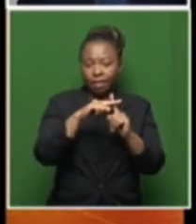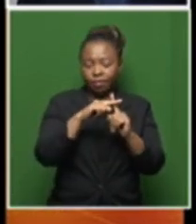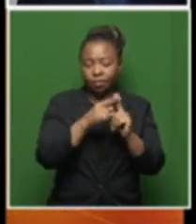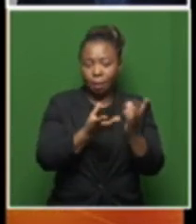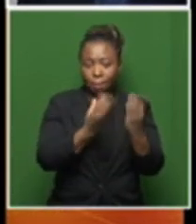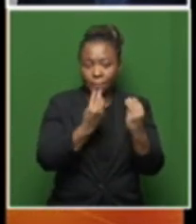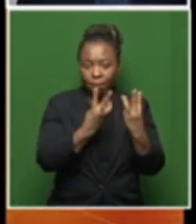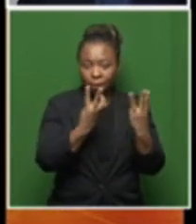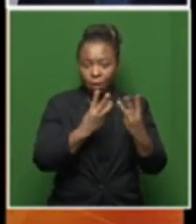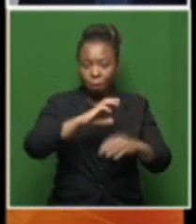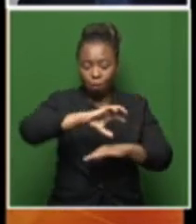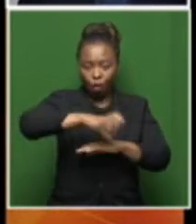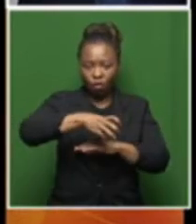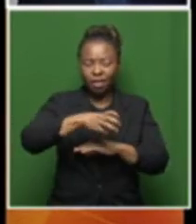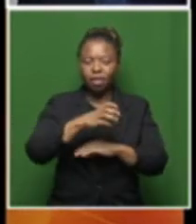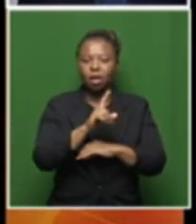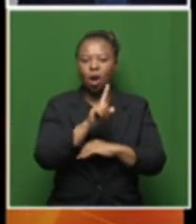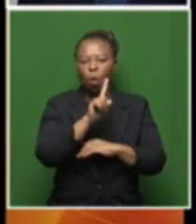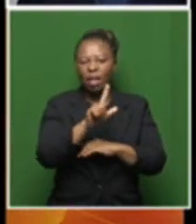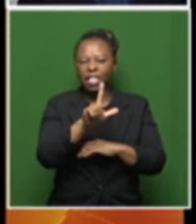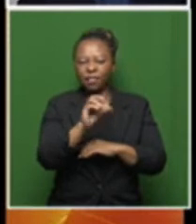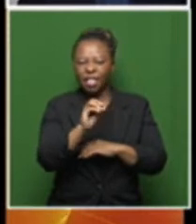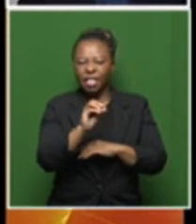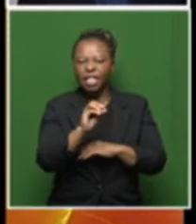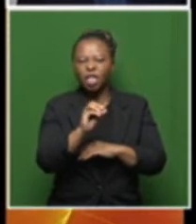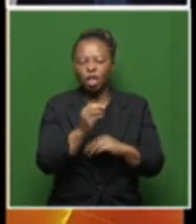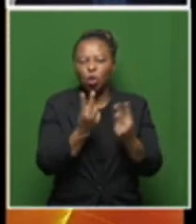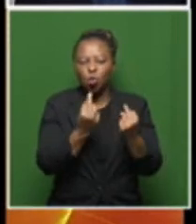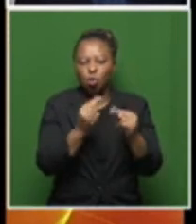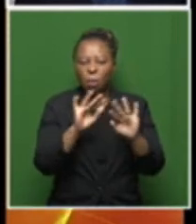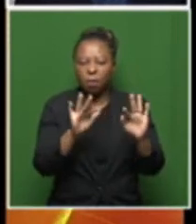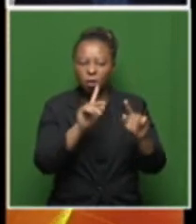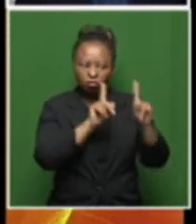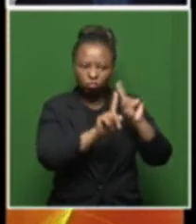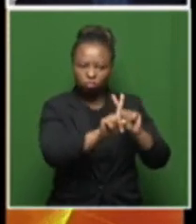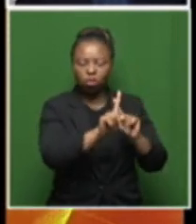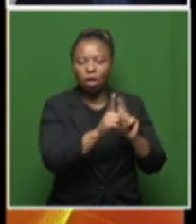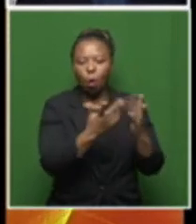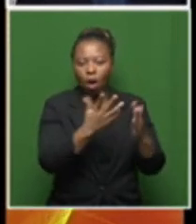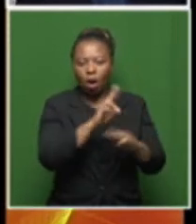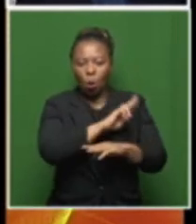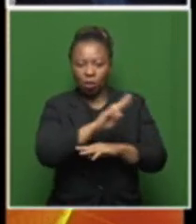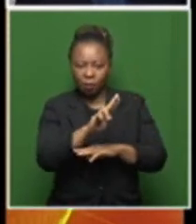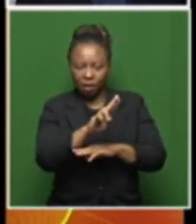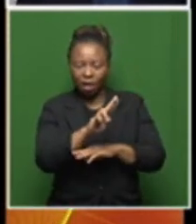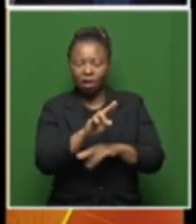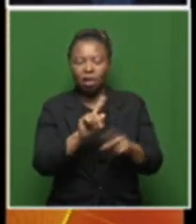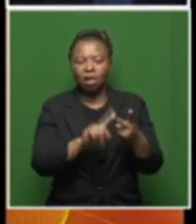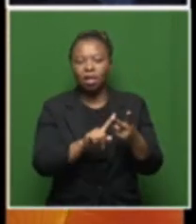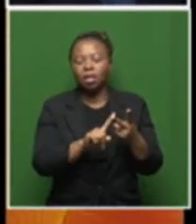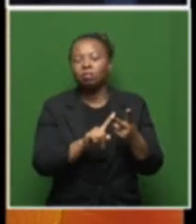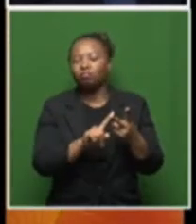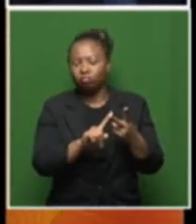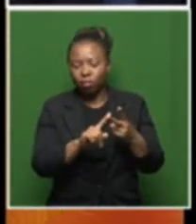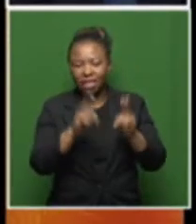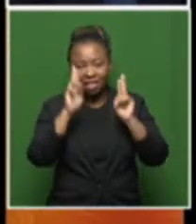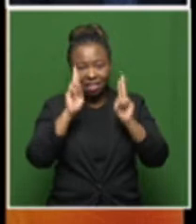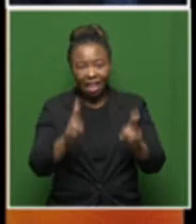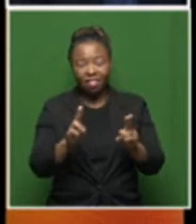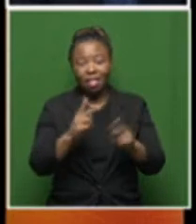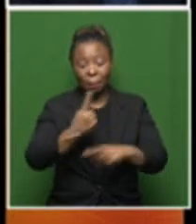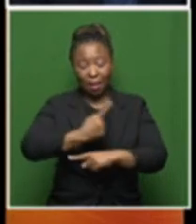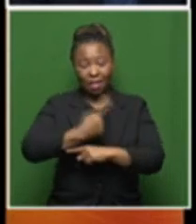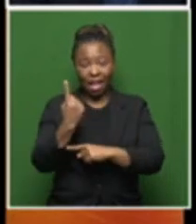province, and we're currently seeing about 170 to 180 new admissions in hospitals, and we're seeing about 35 deaths per